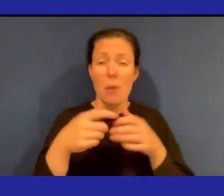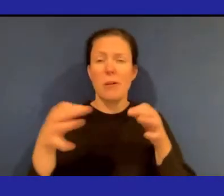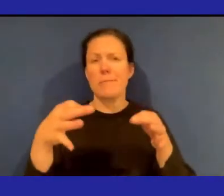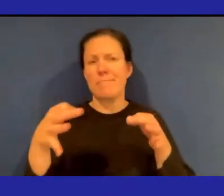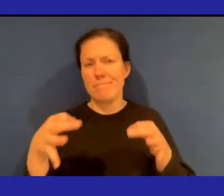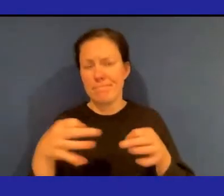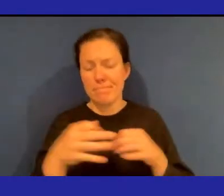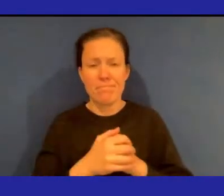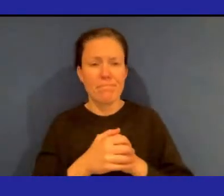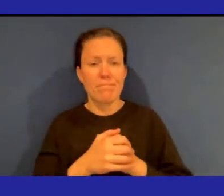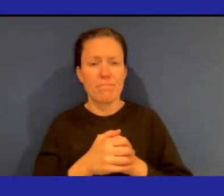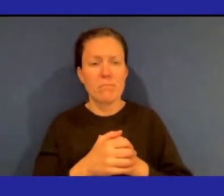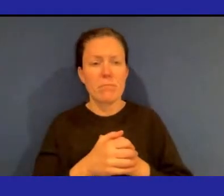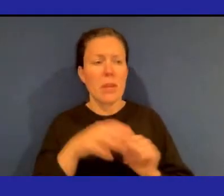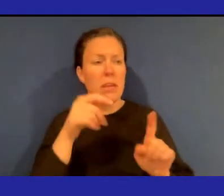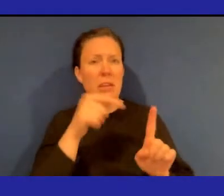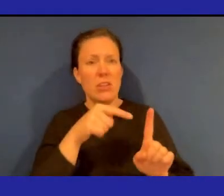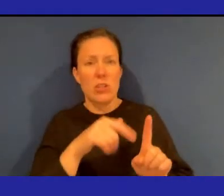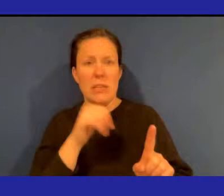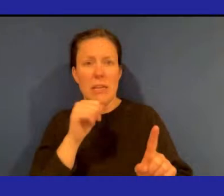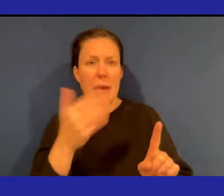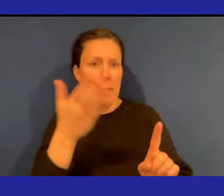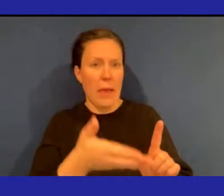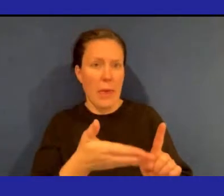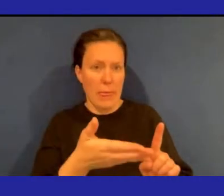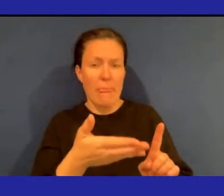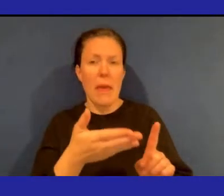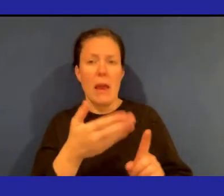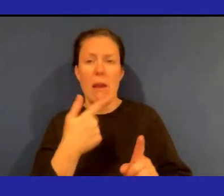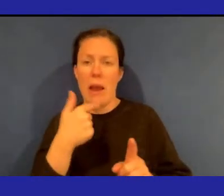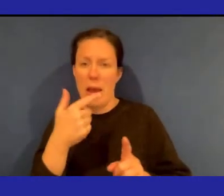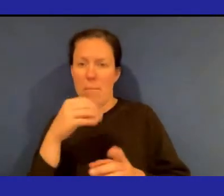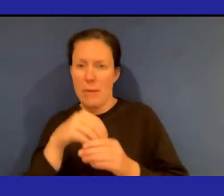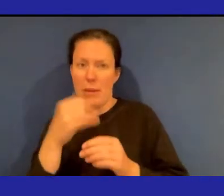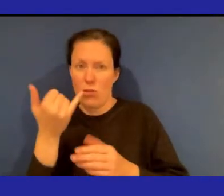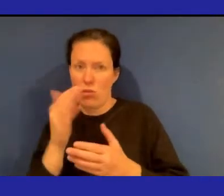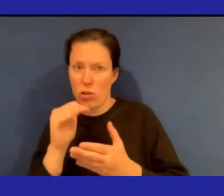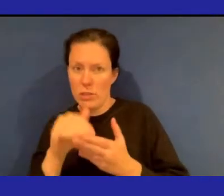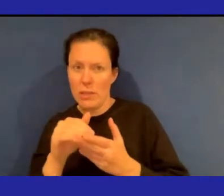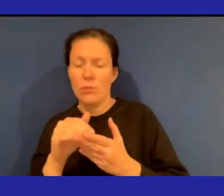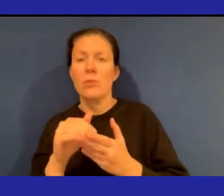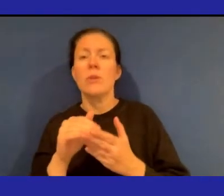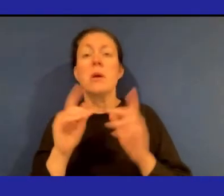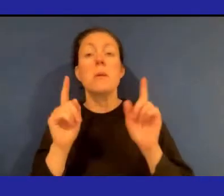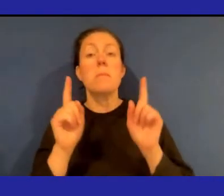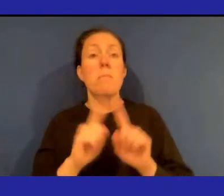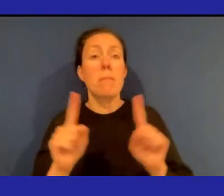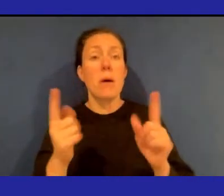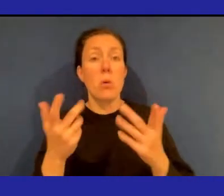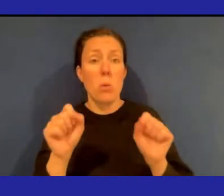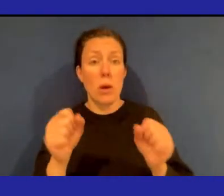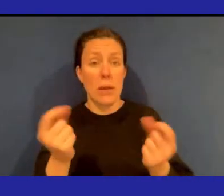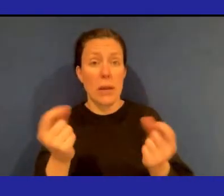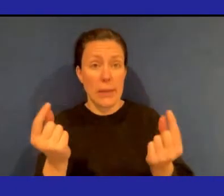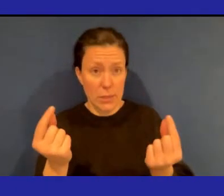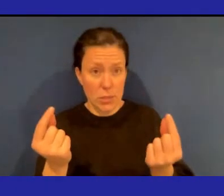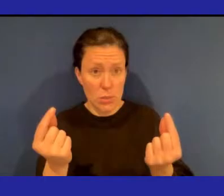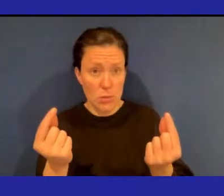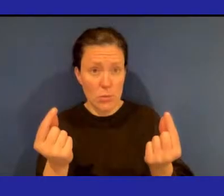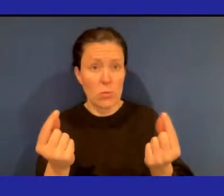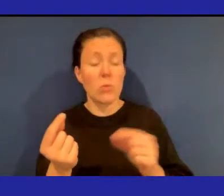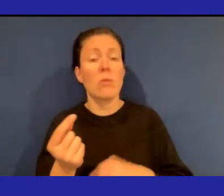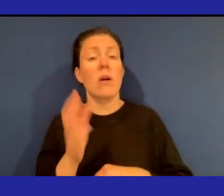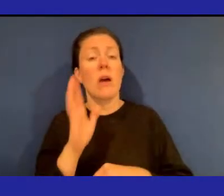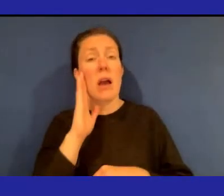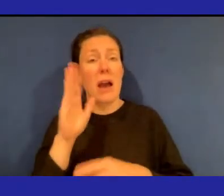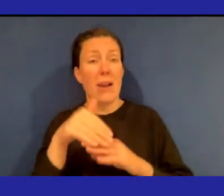not at Goof. I'm at the call center. But what I can do is I can send